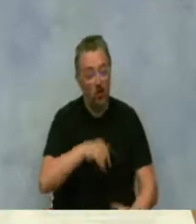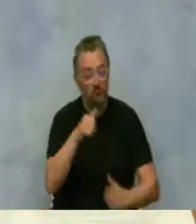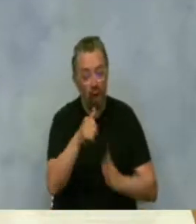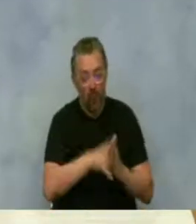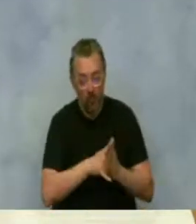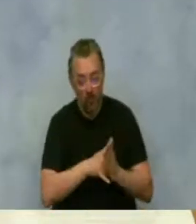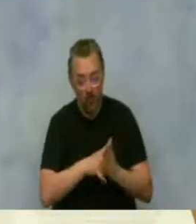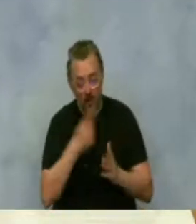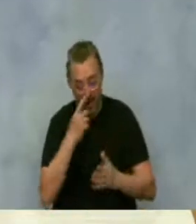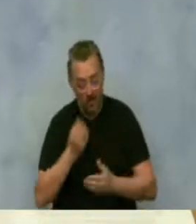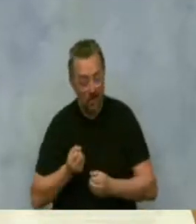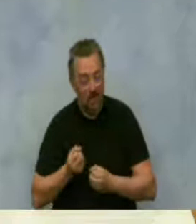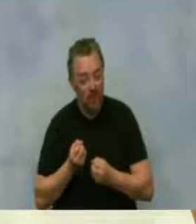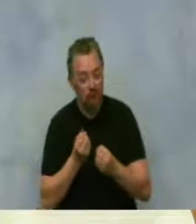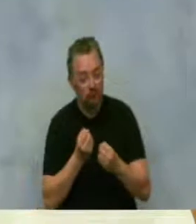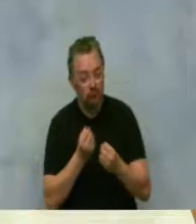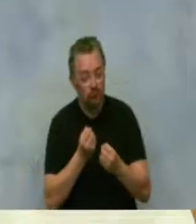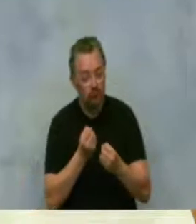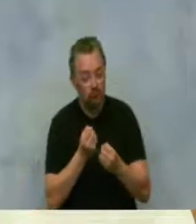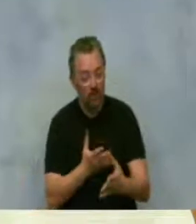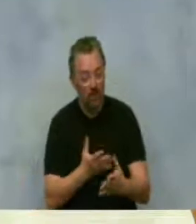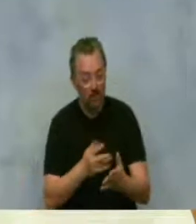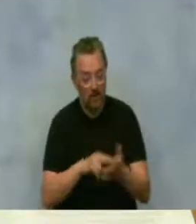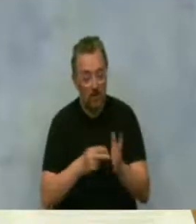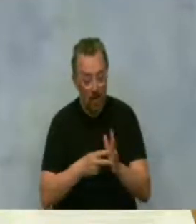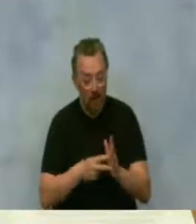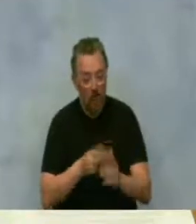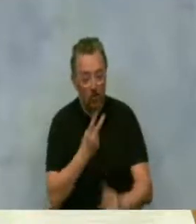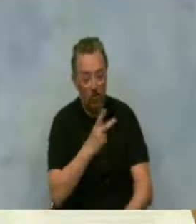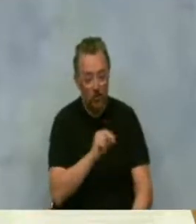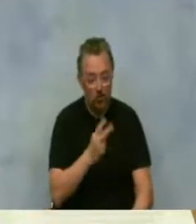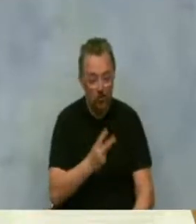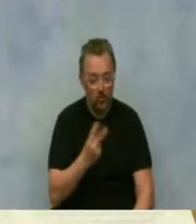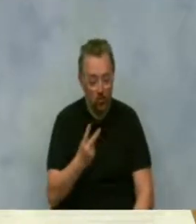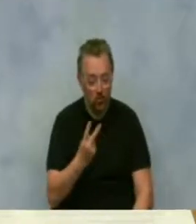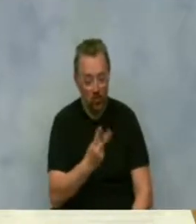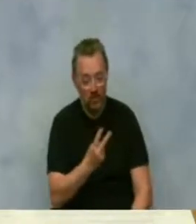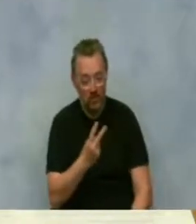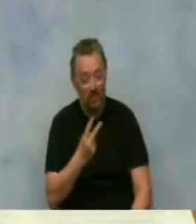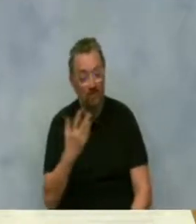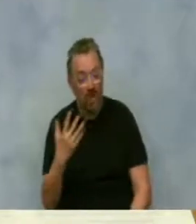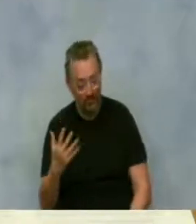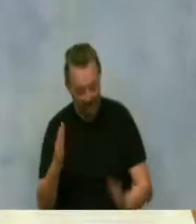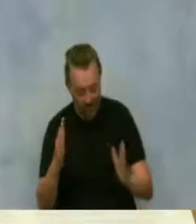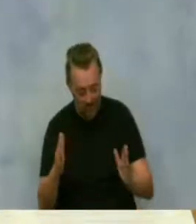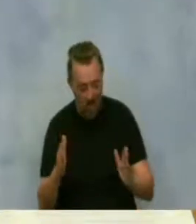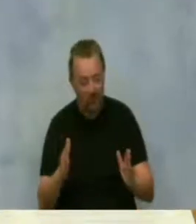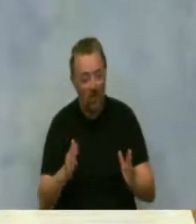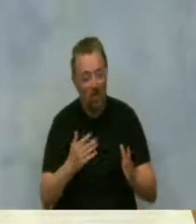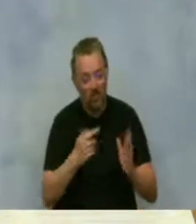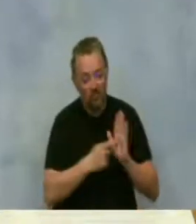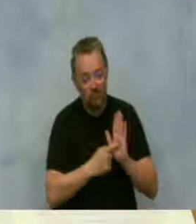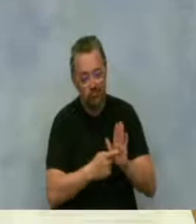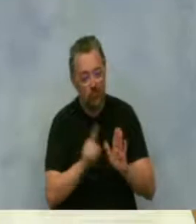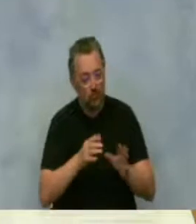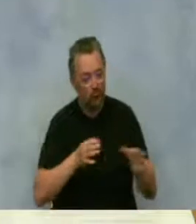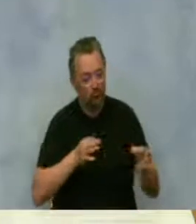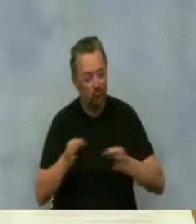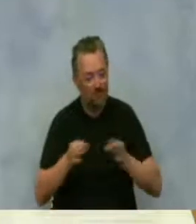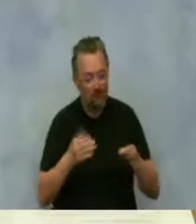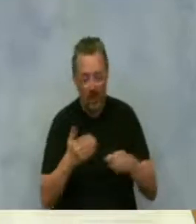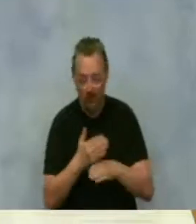present the Housing and Technical Resources Workforce Plan for 2022 to 2025 and highlight the key strategic actions from